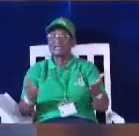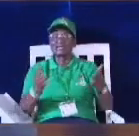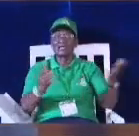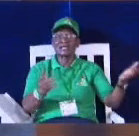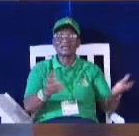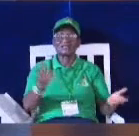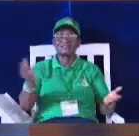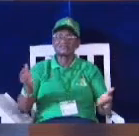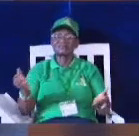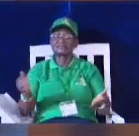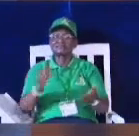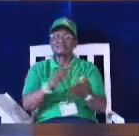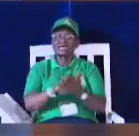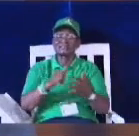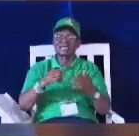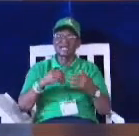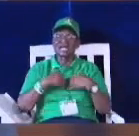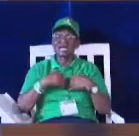like I've always told you,